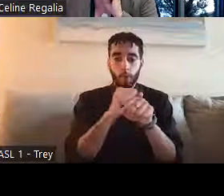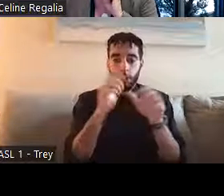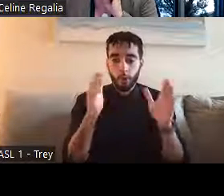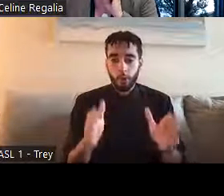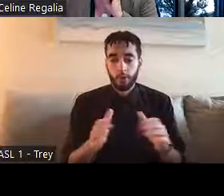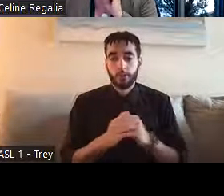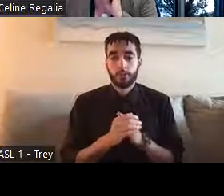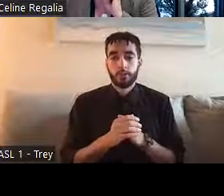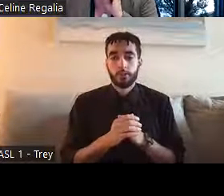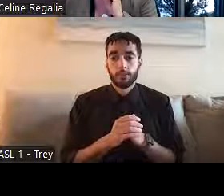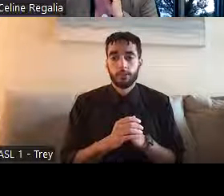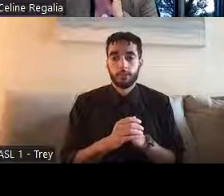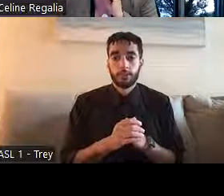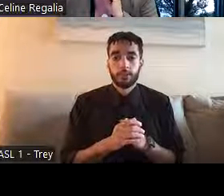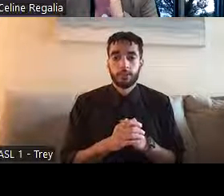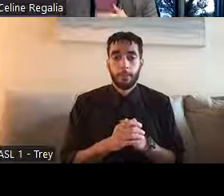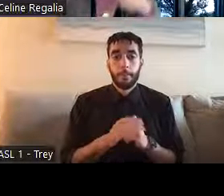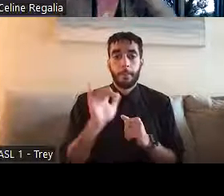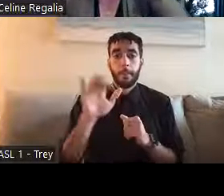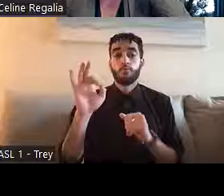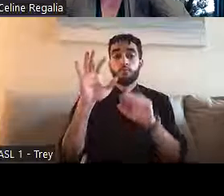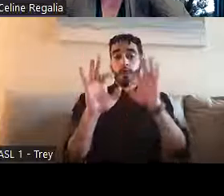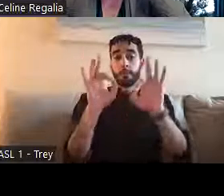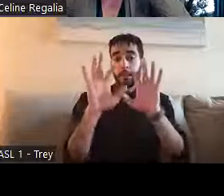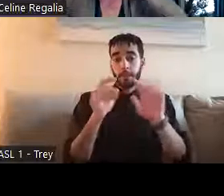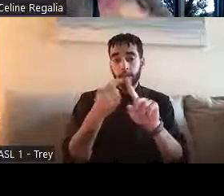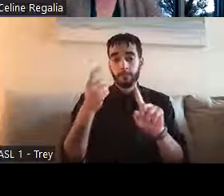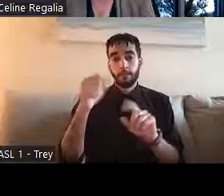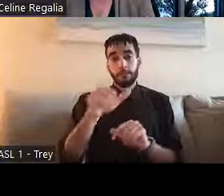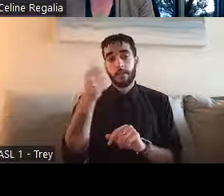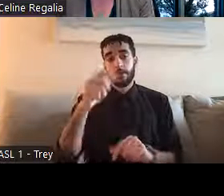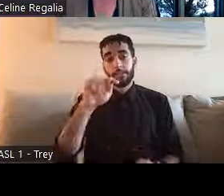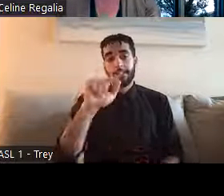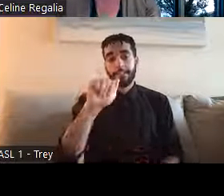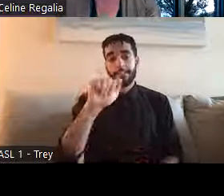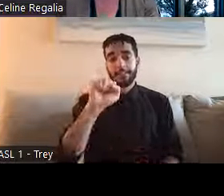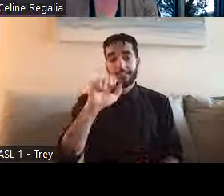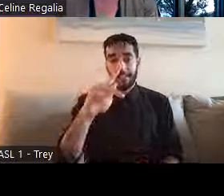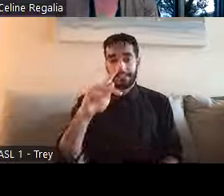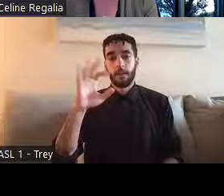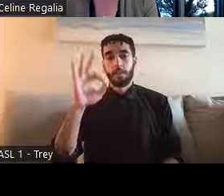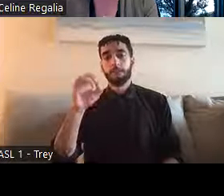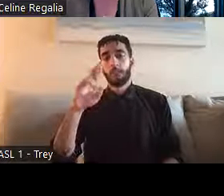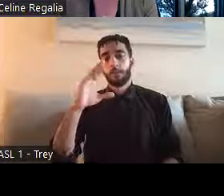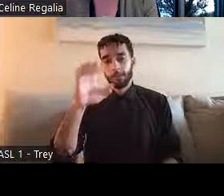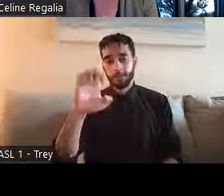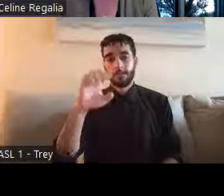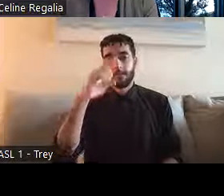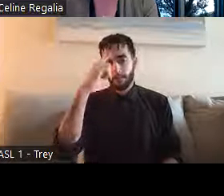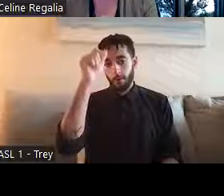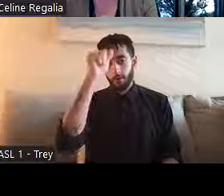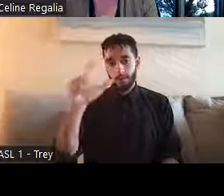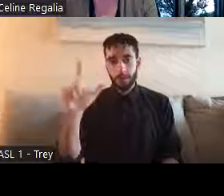aligning with the Alzheimer Task Force recommendations. And then we know that there's HCBS gap analysis that's currently going on, the